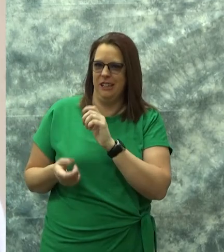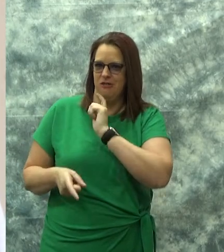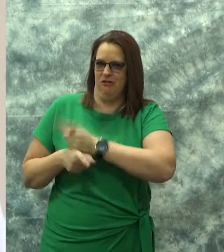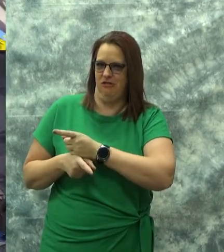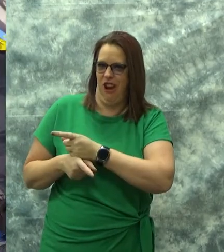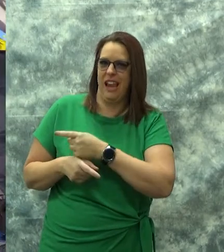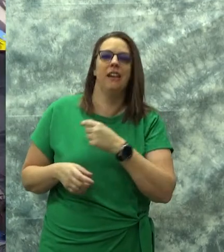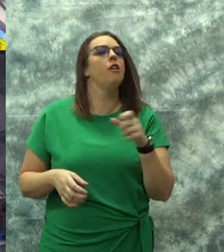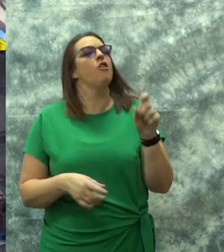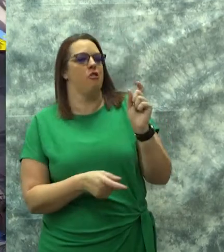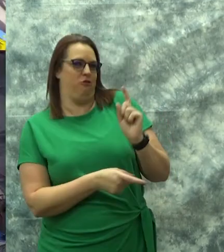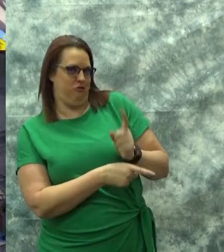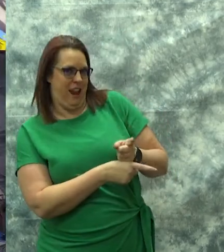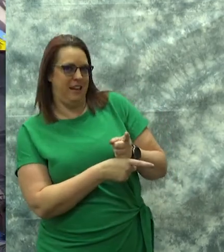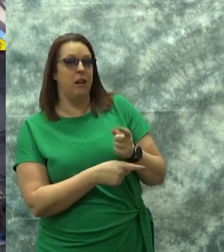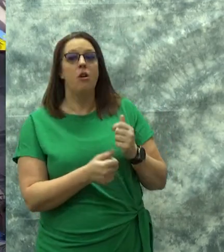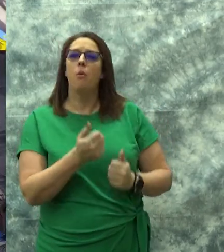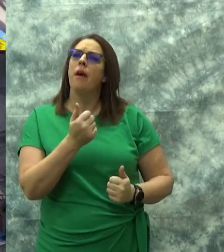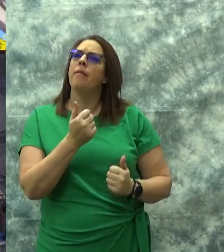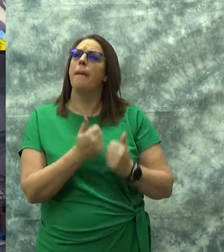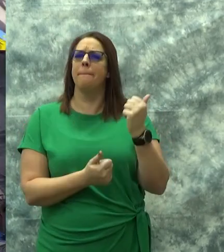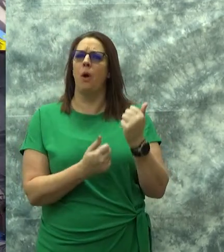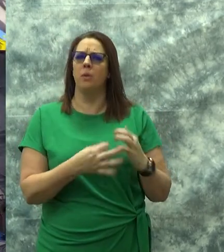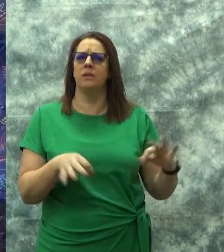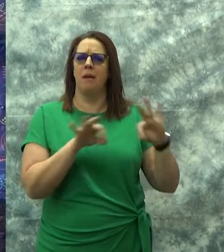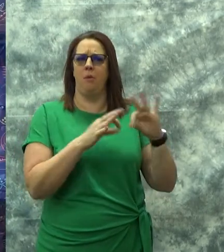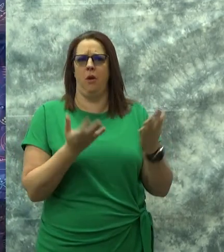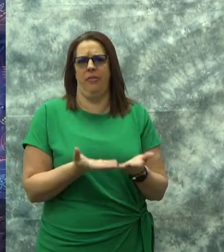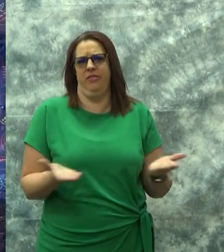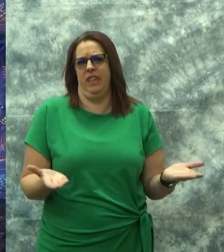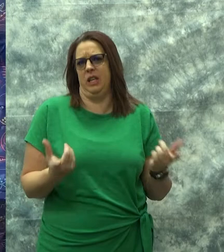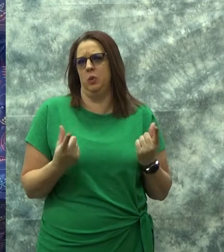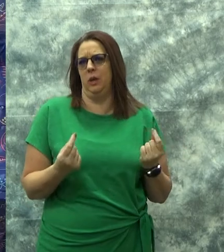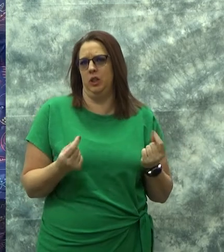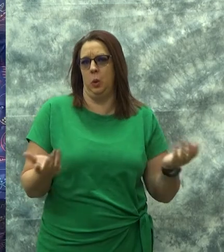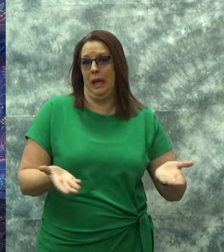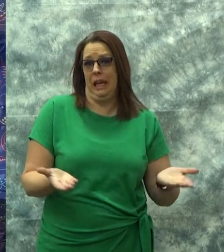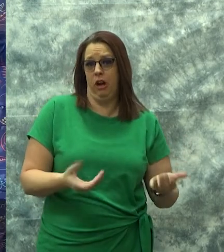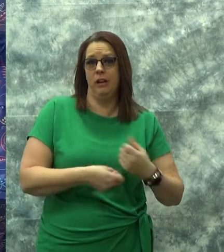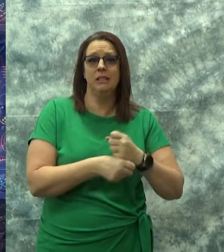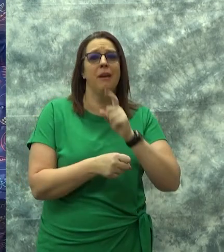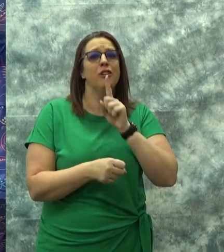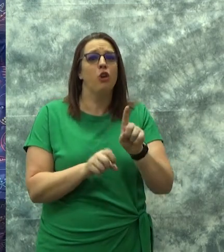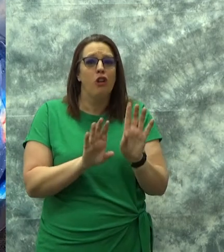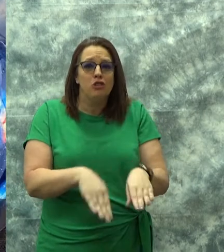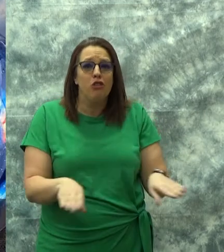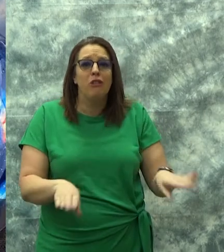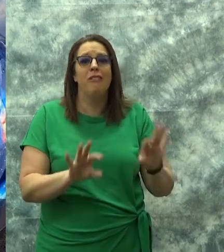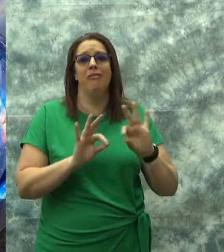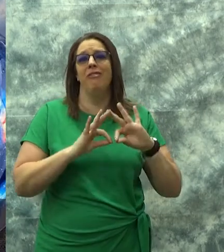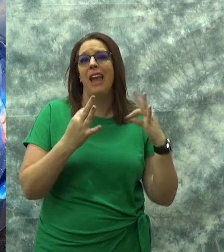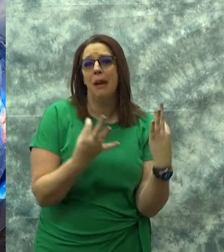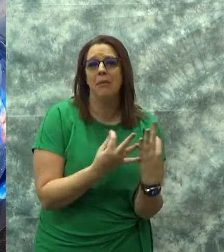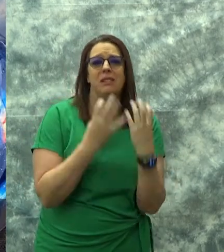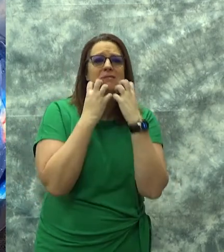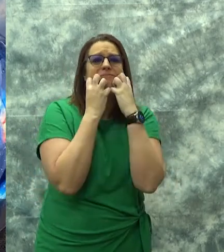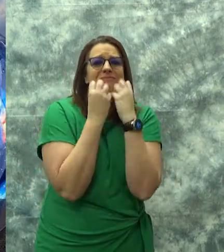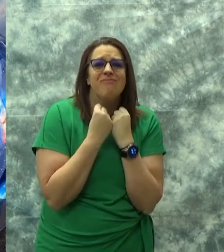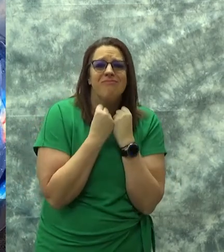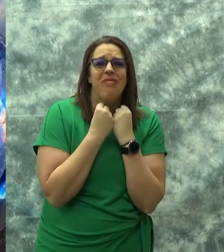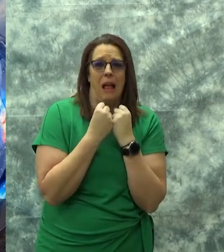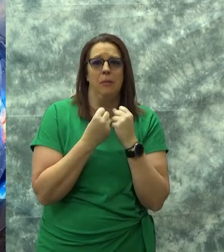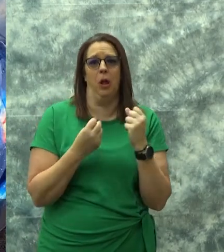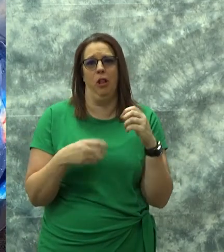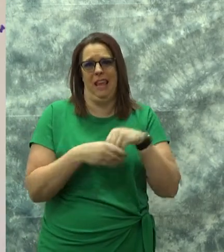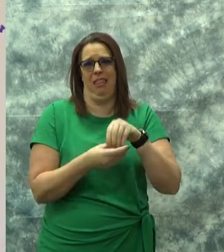all do here? The most important thing that we do is make sure that children and families feel as valuable as they are to